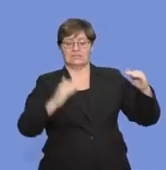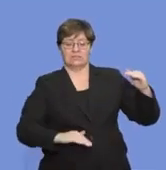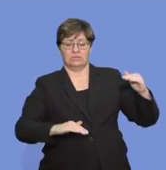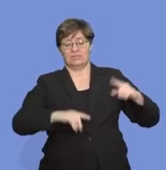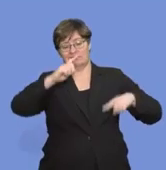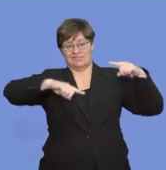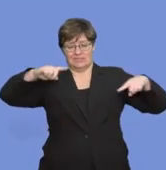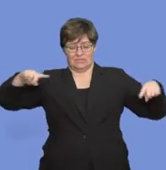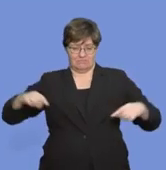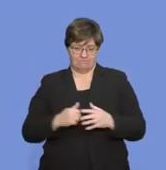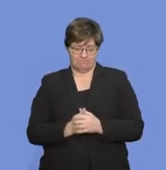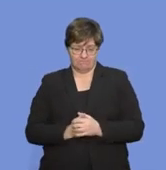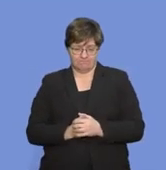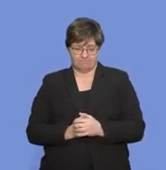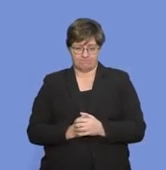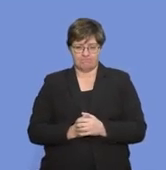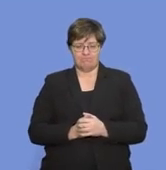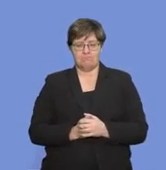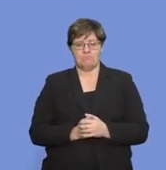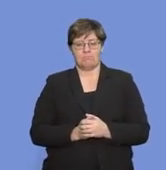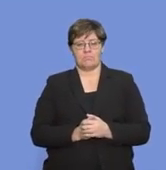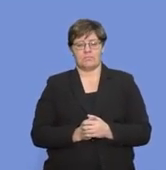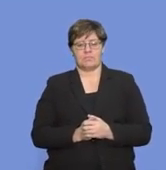in biodiversity.